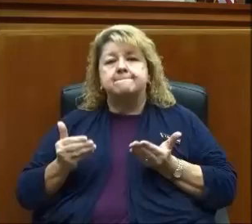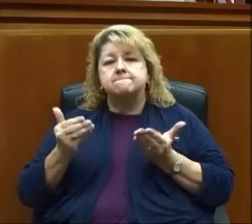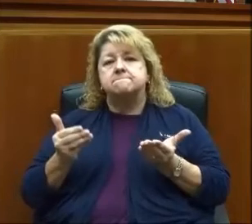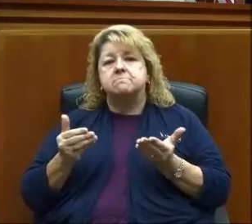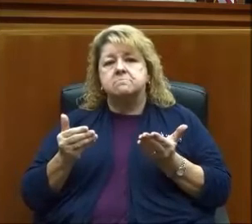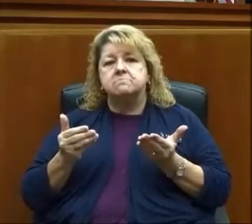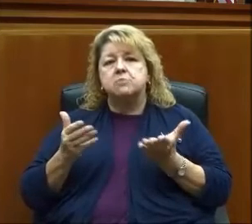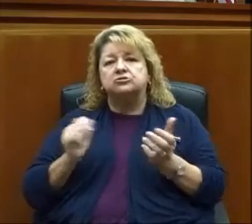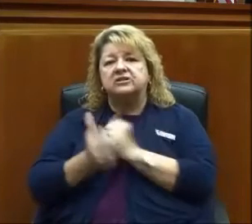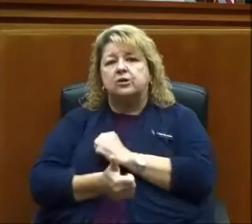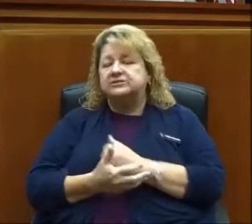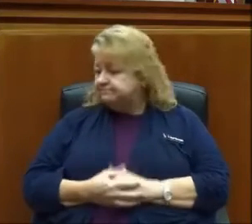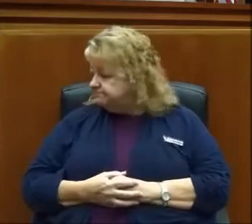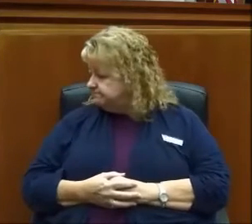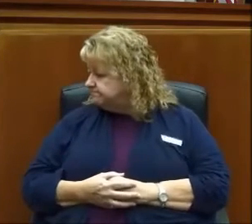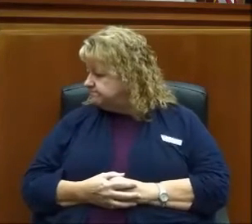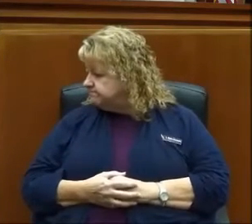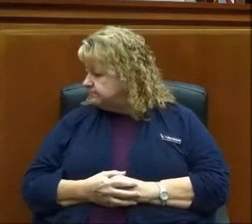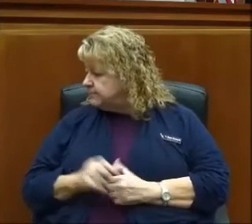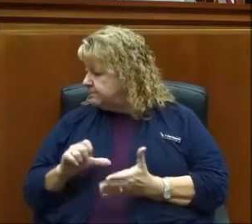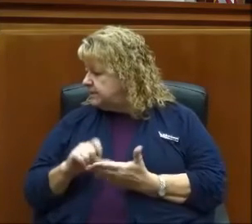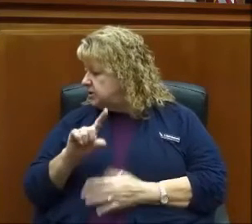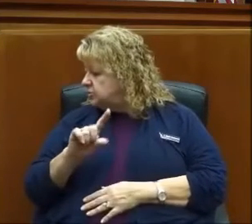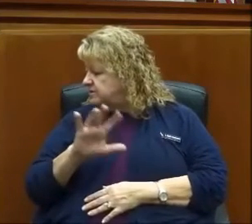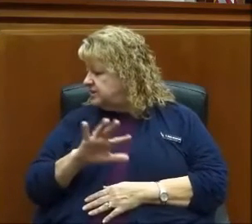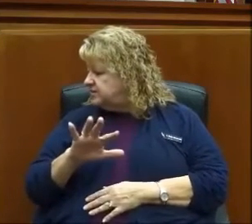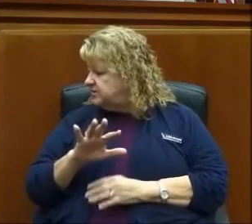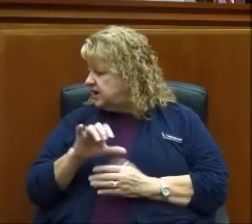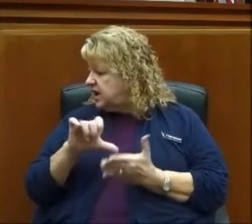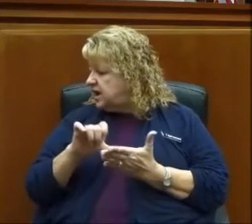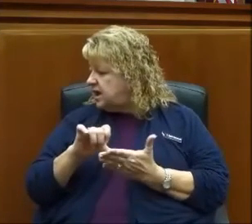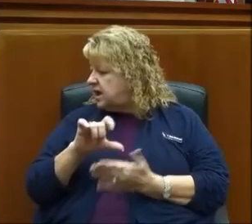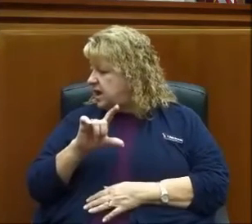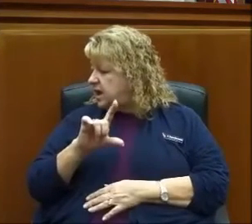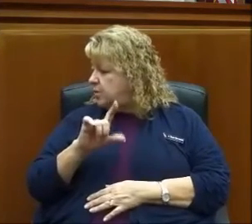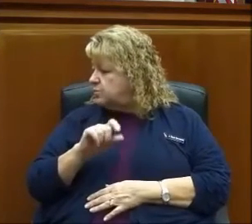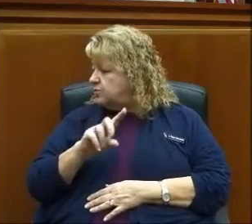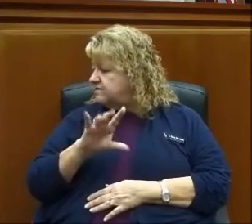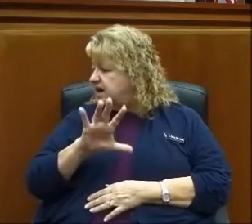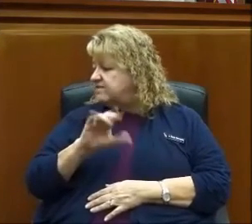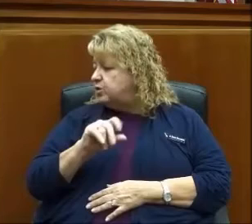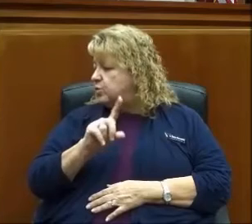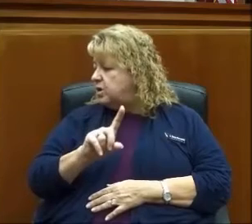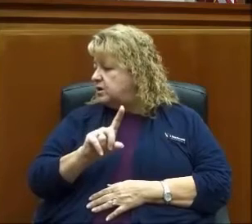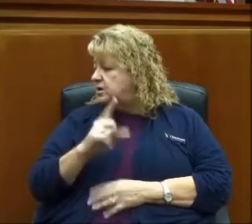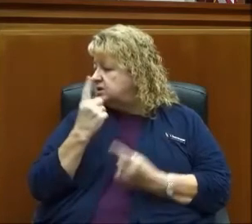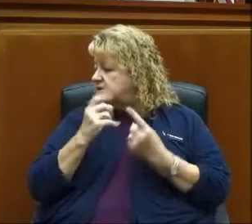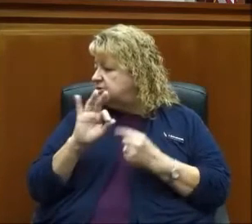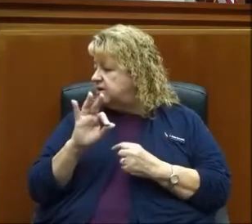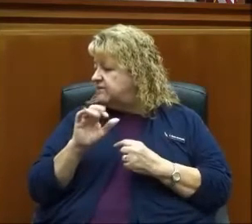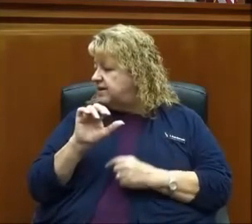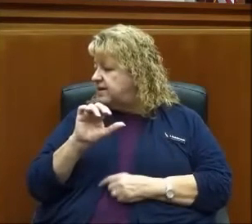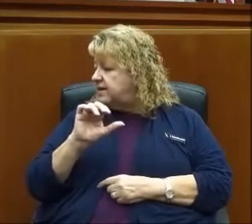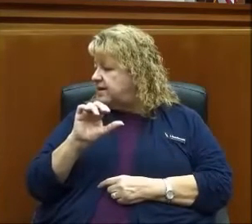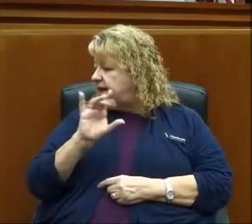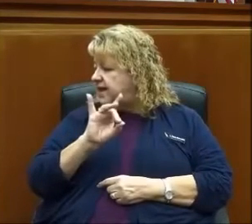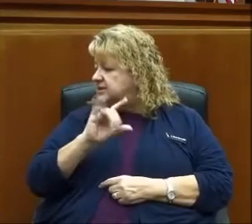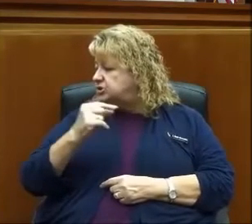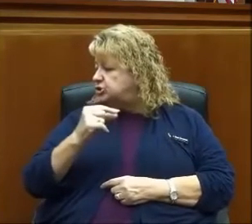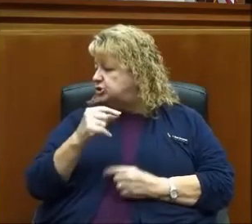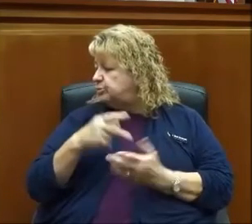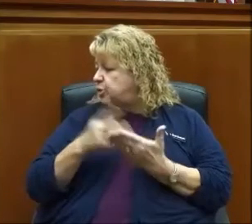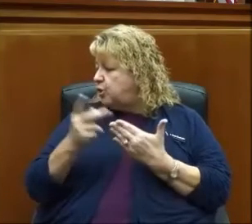Next item. On page 155, item 5.1, consideration of AG program and